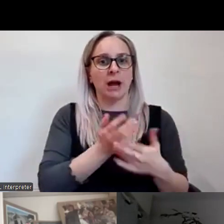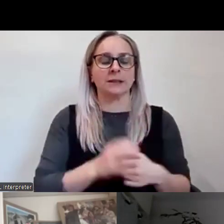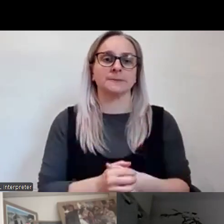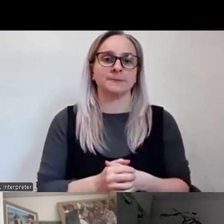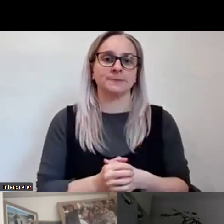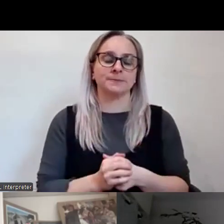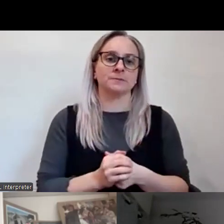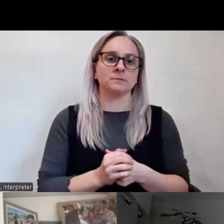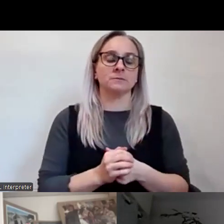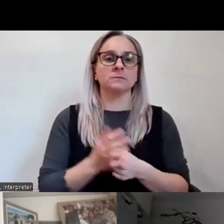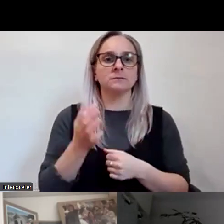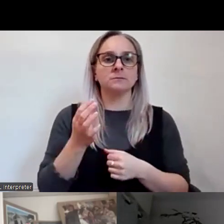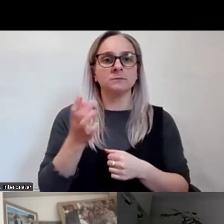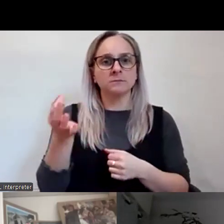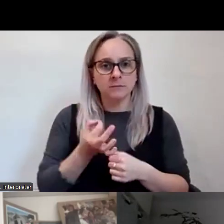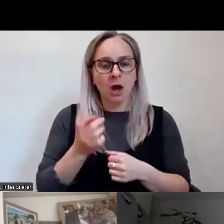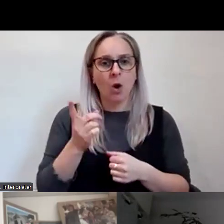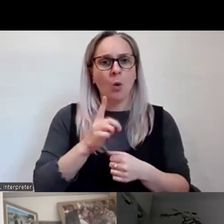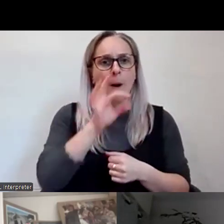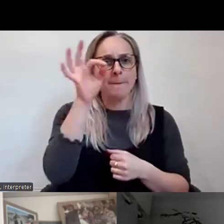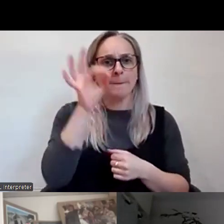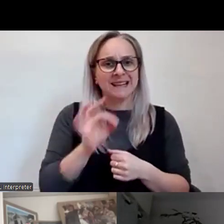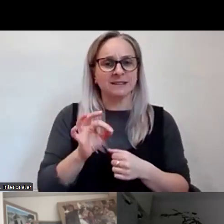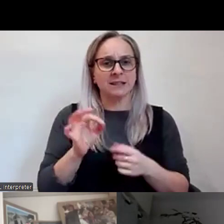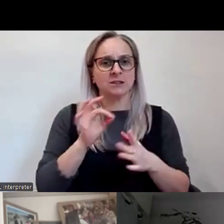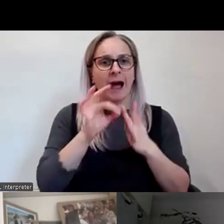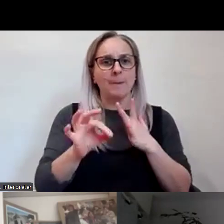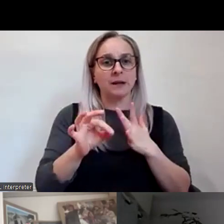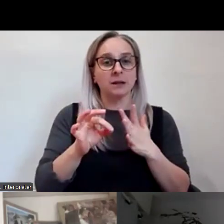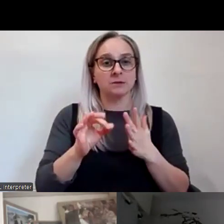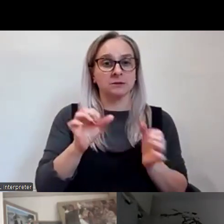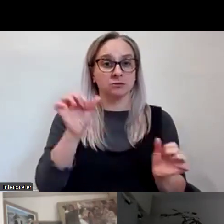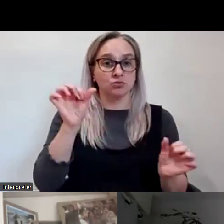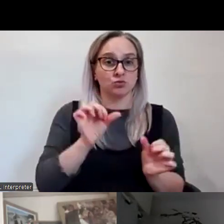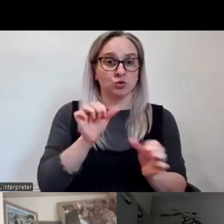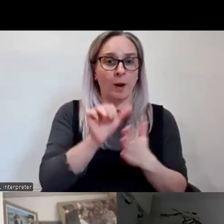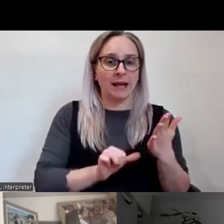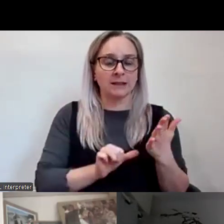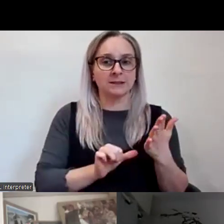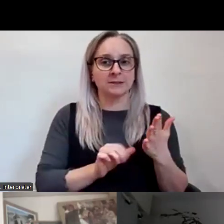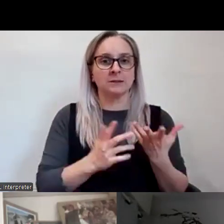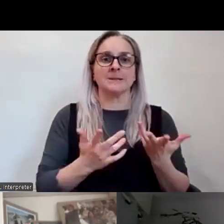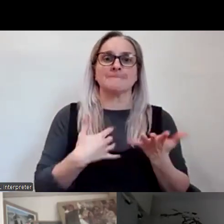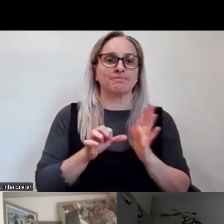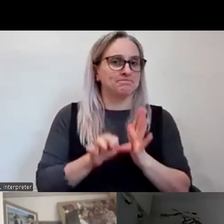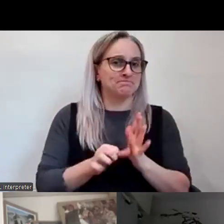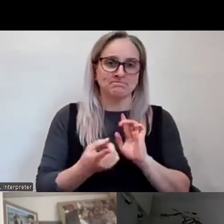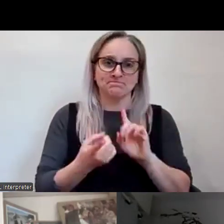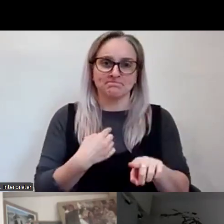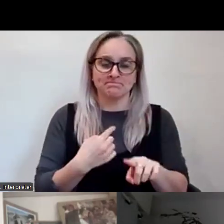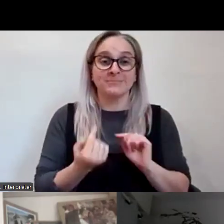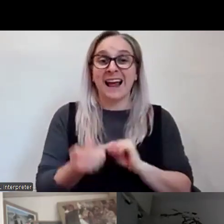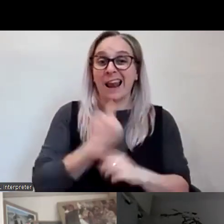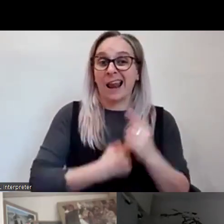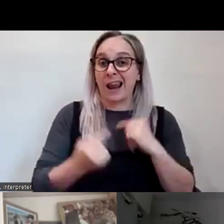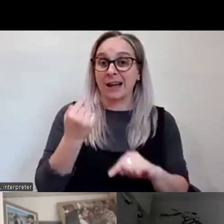Approximately what percentage of applicants are shortlisted? Leonie, that's a difficult one for me to answer, but last year we